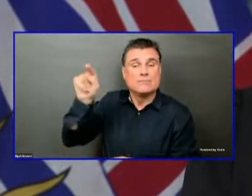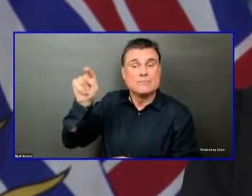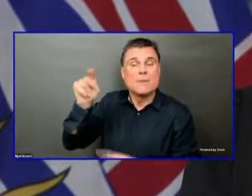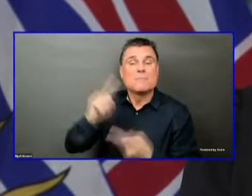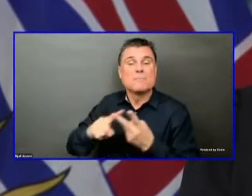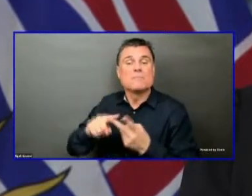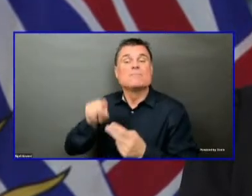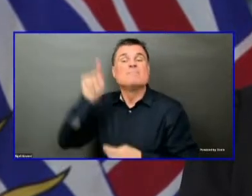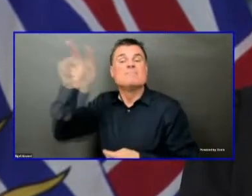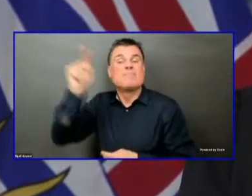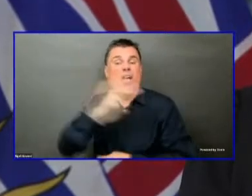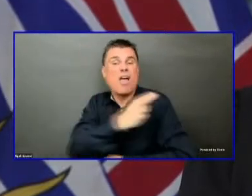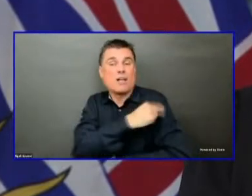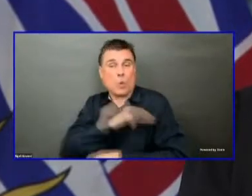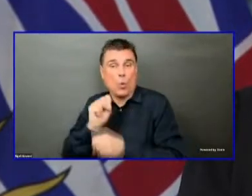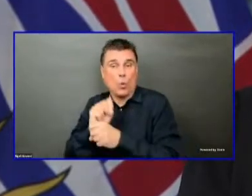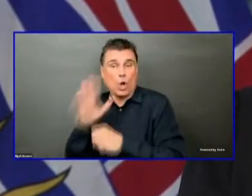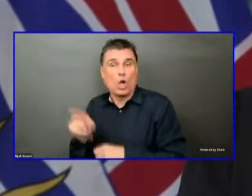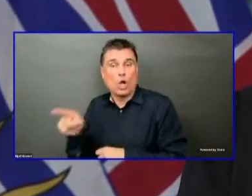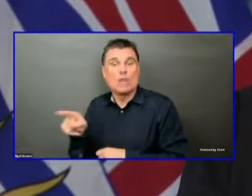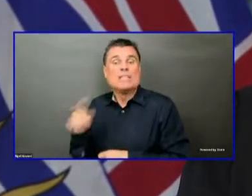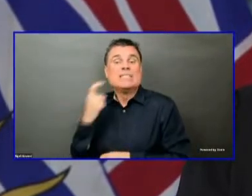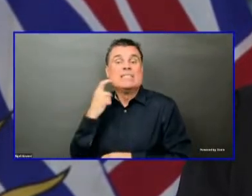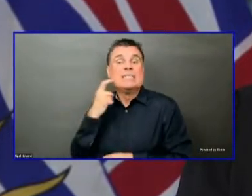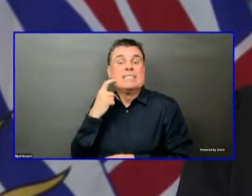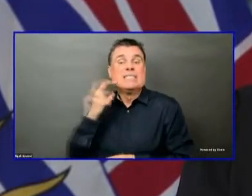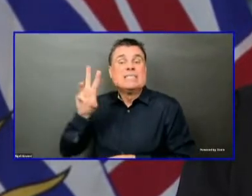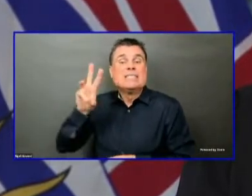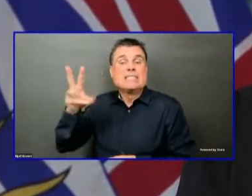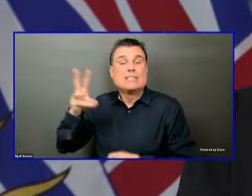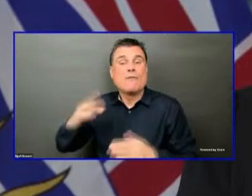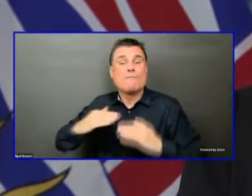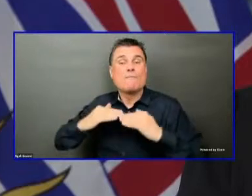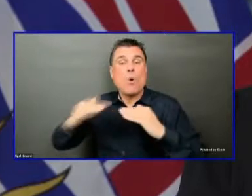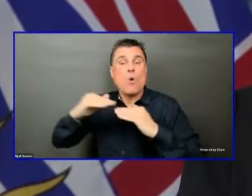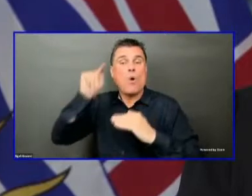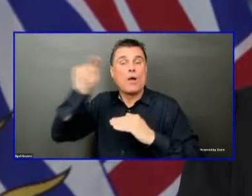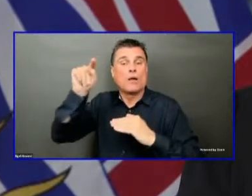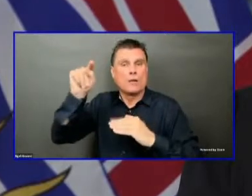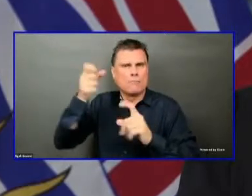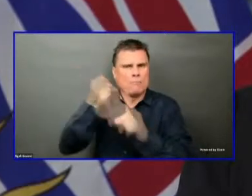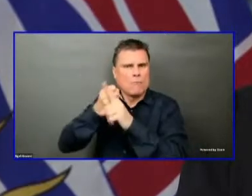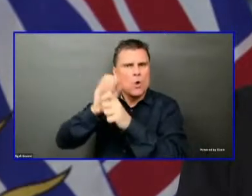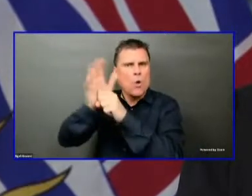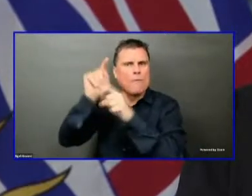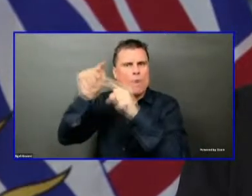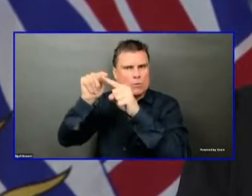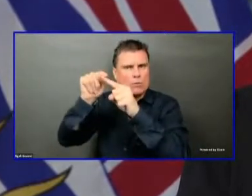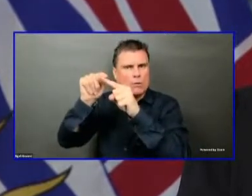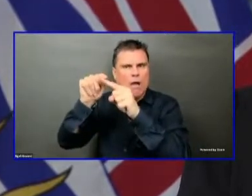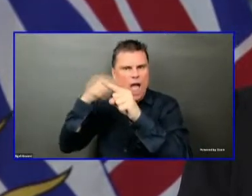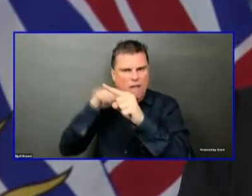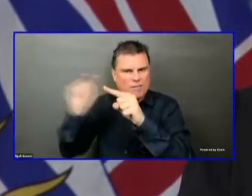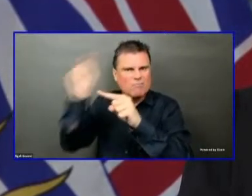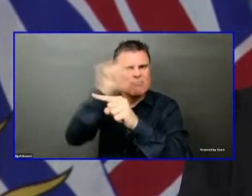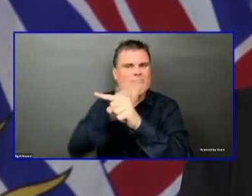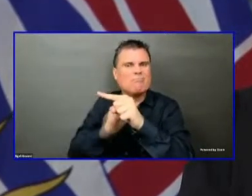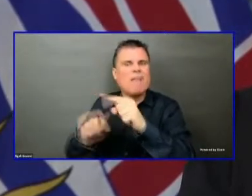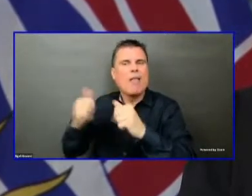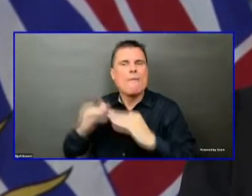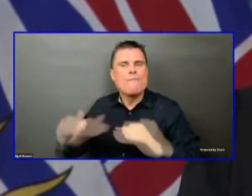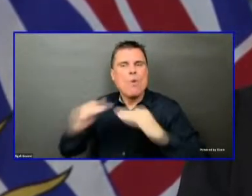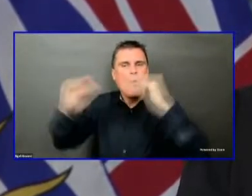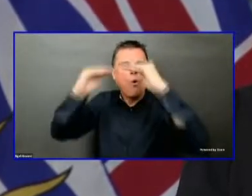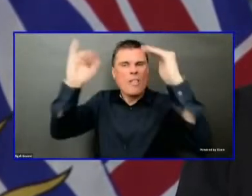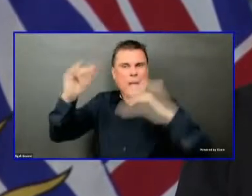Interior Health did not confirm this for reporters. Why are we seeing such a discrepancy in information between the health authority and those working